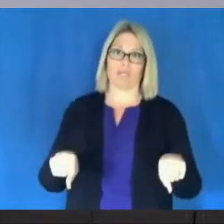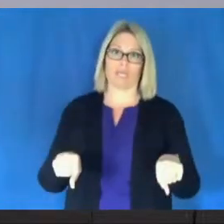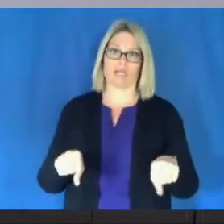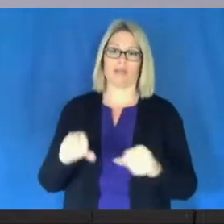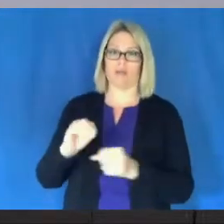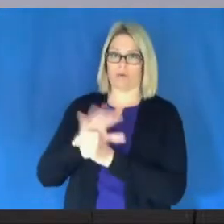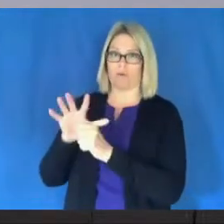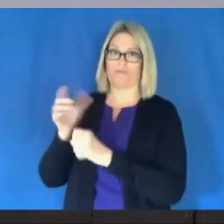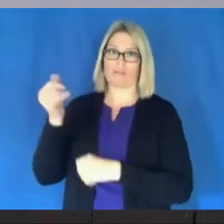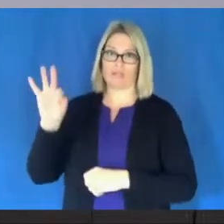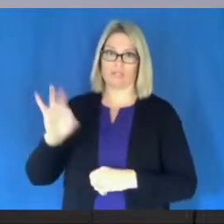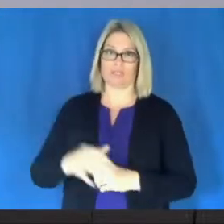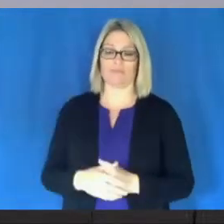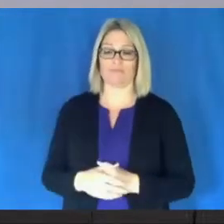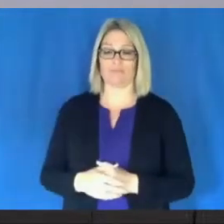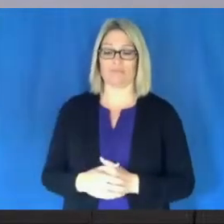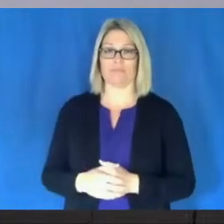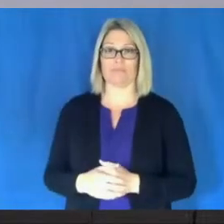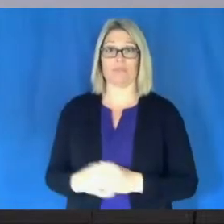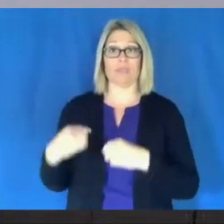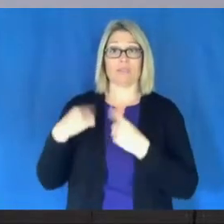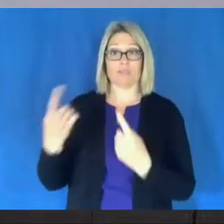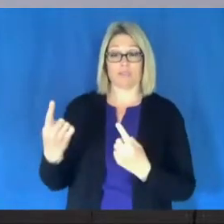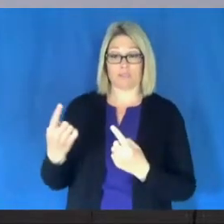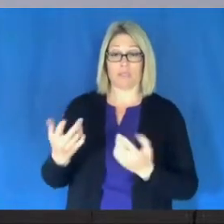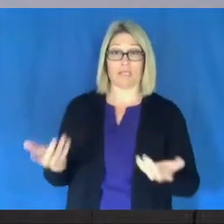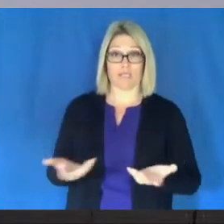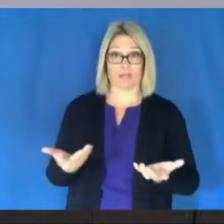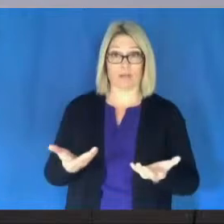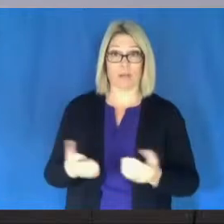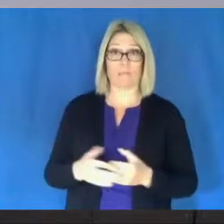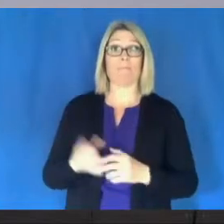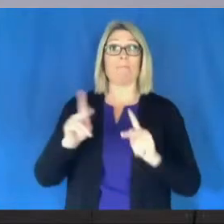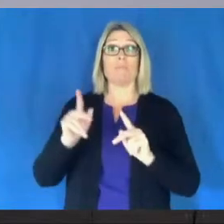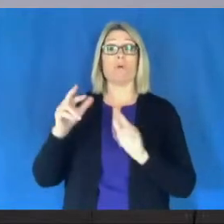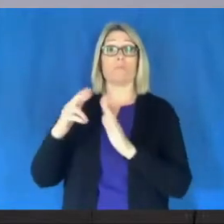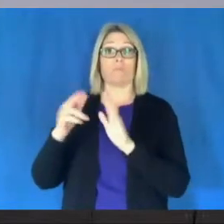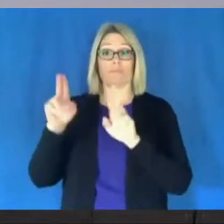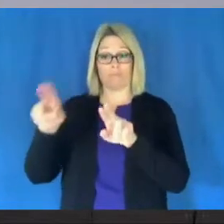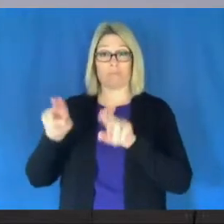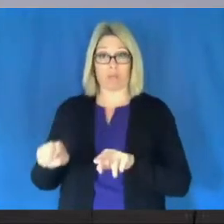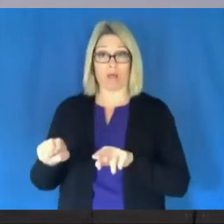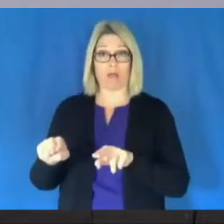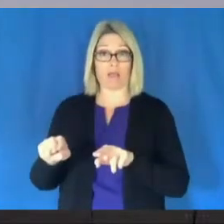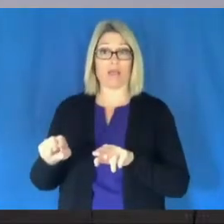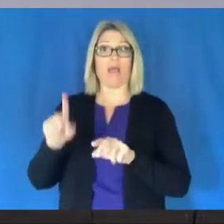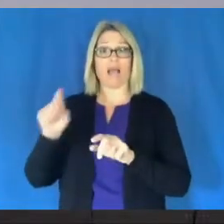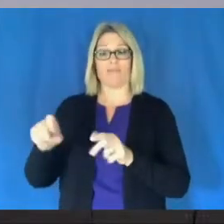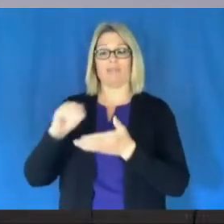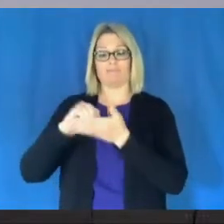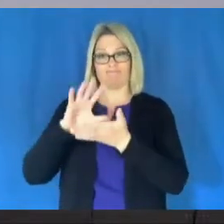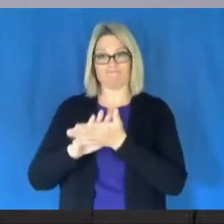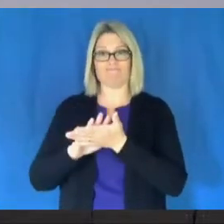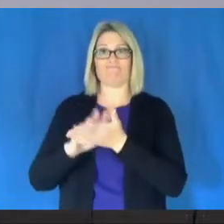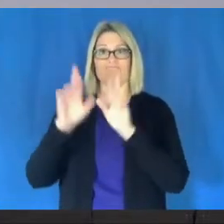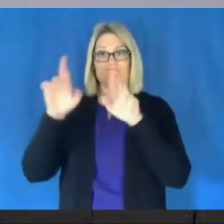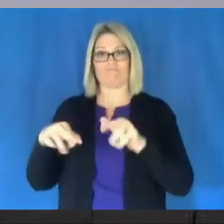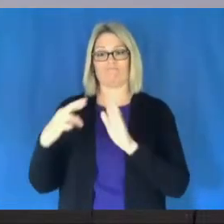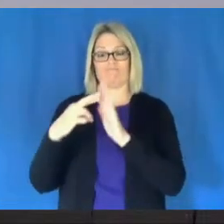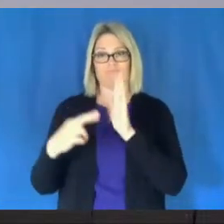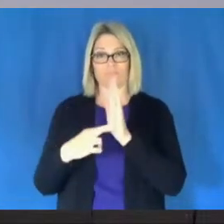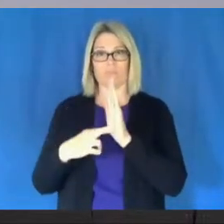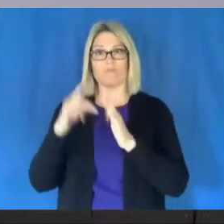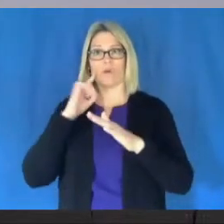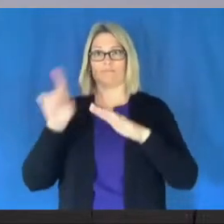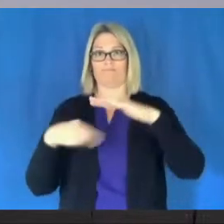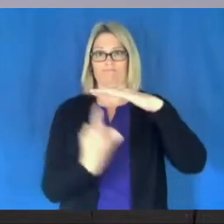Since the outset of the pandemic, non-residents applying to come to PEI under all travel streams had to document and submit a